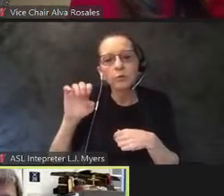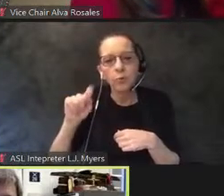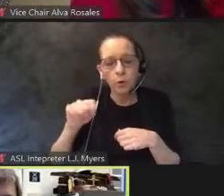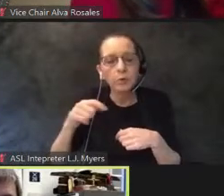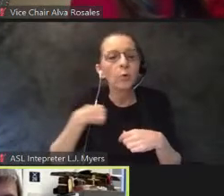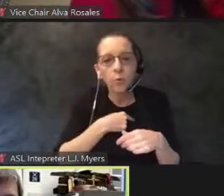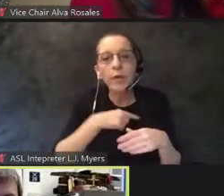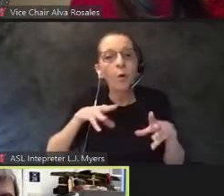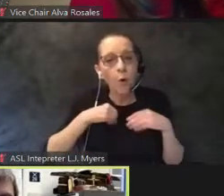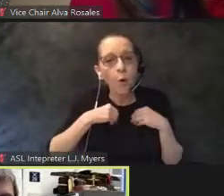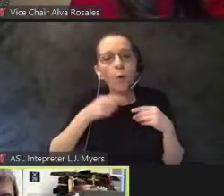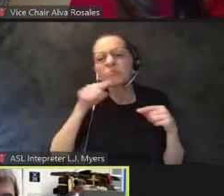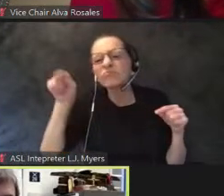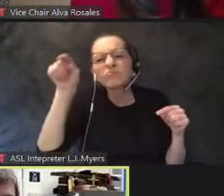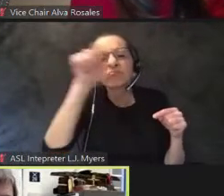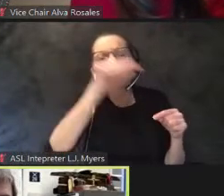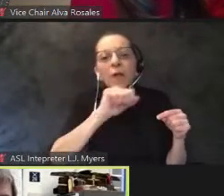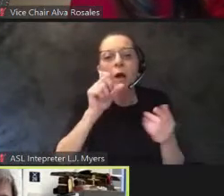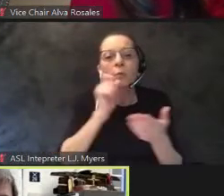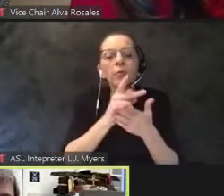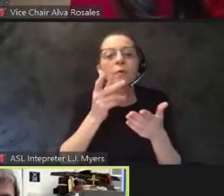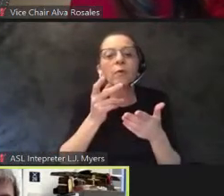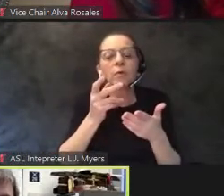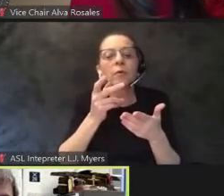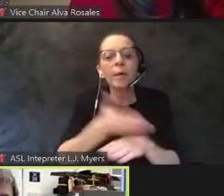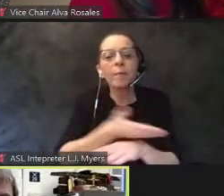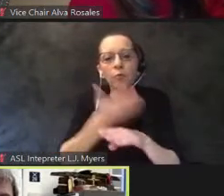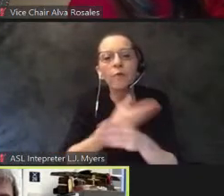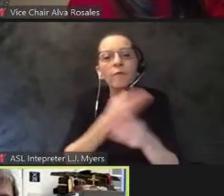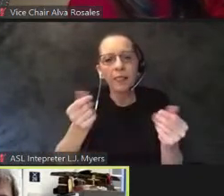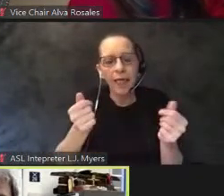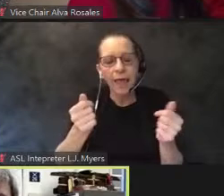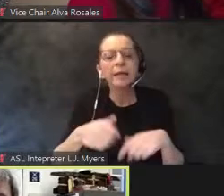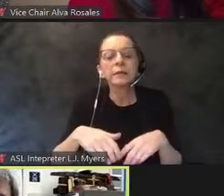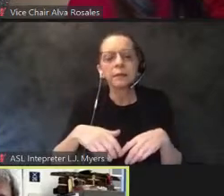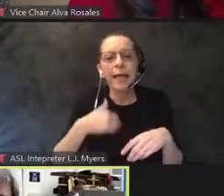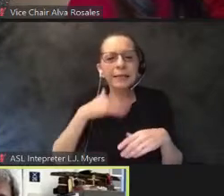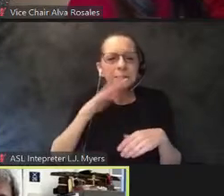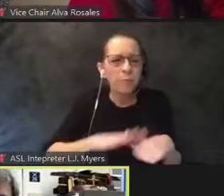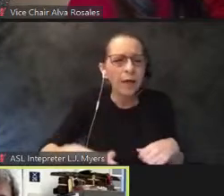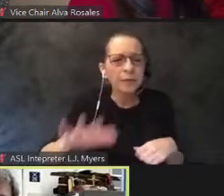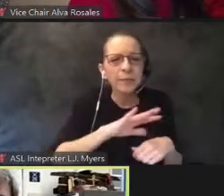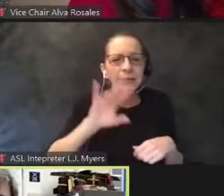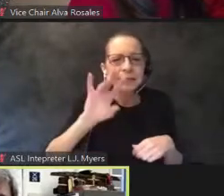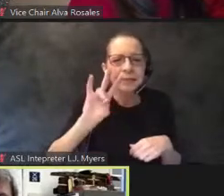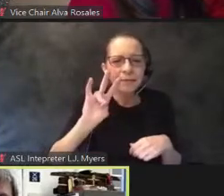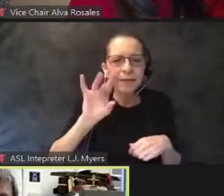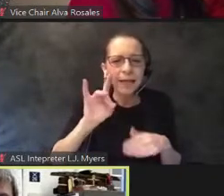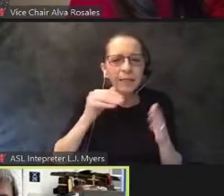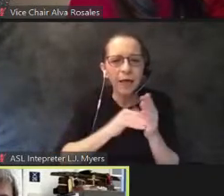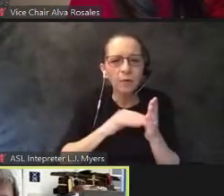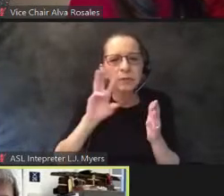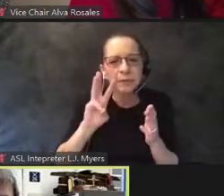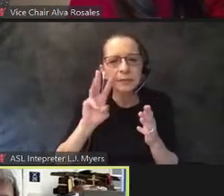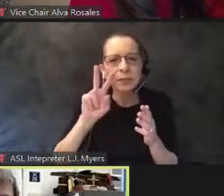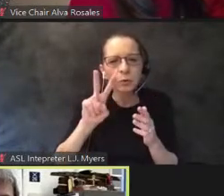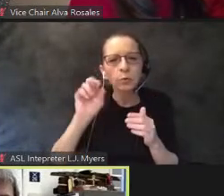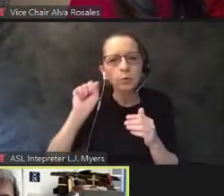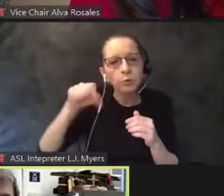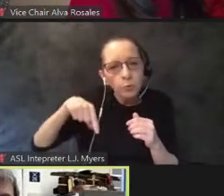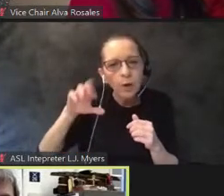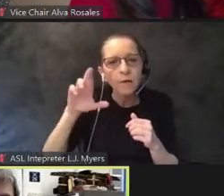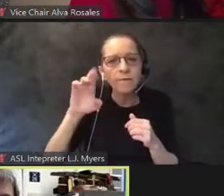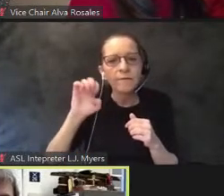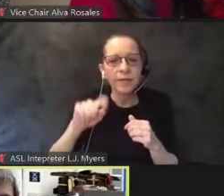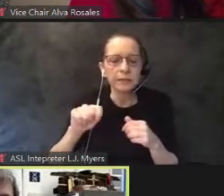various unimproved land adjacent to the authority's West Shops facility, consisting of approximately 78,062 square feet.